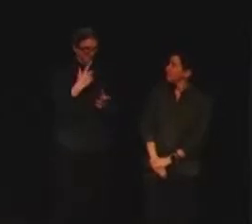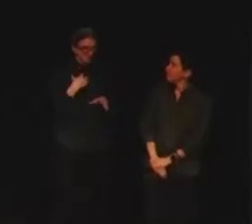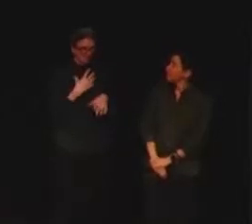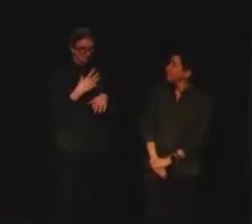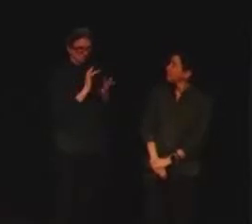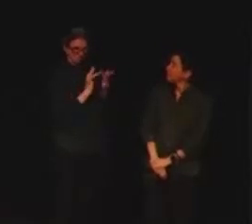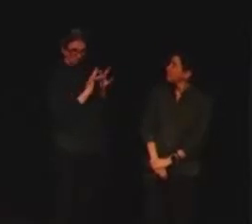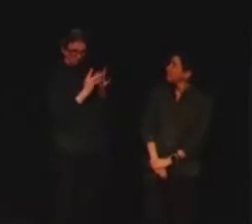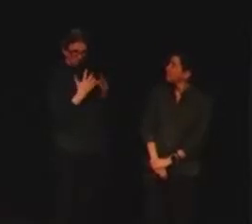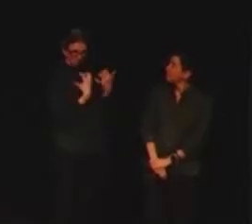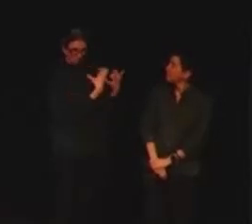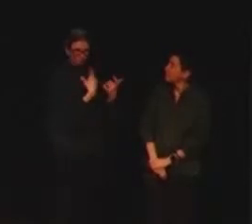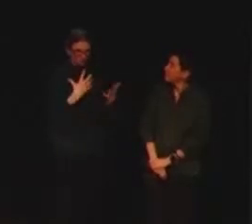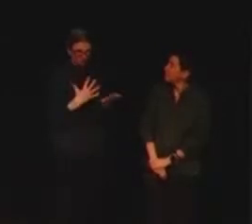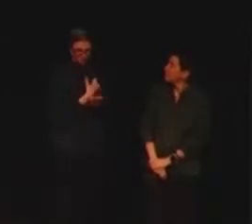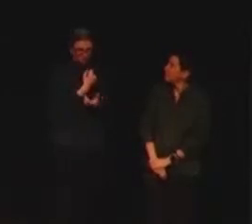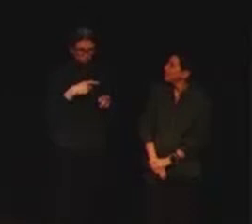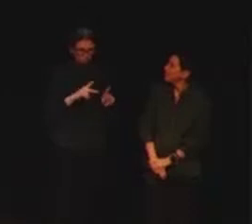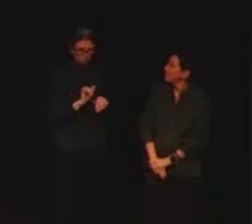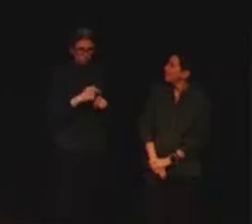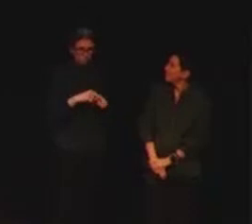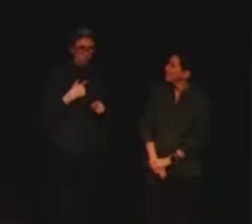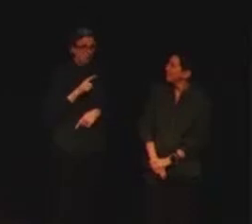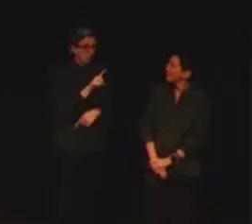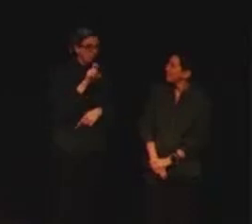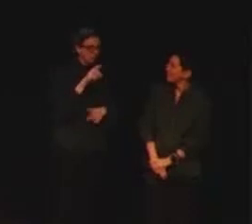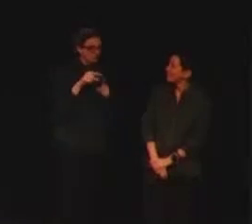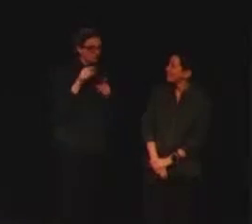an opportunity. So in 100 words or less,